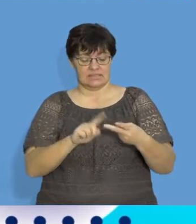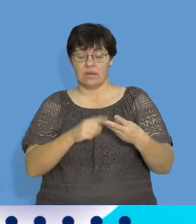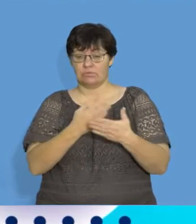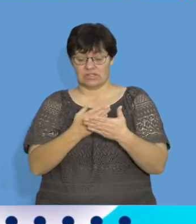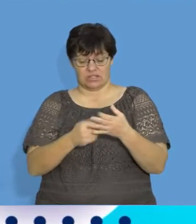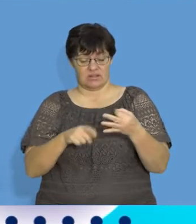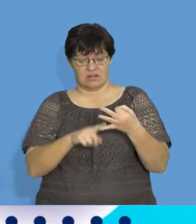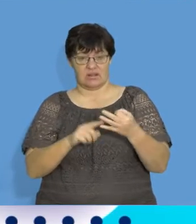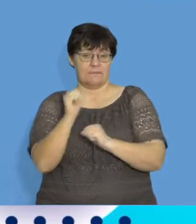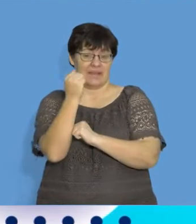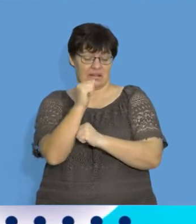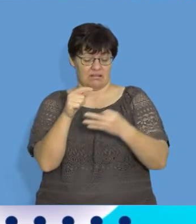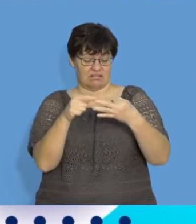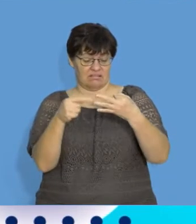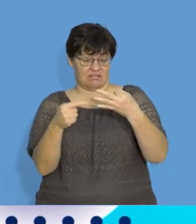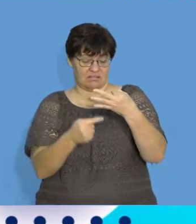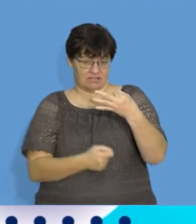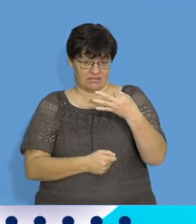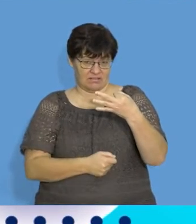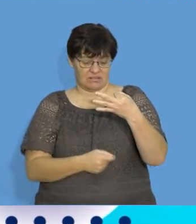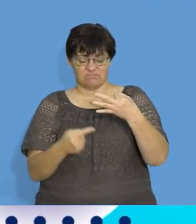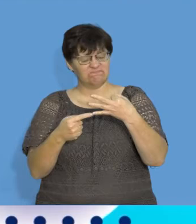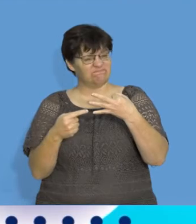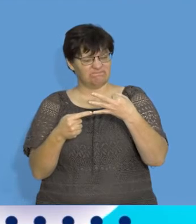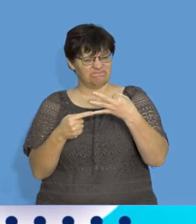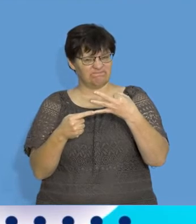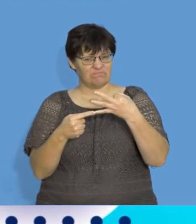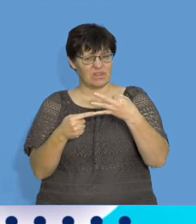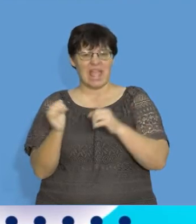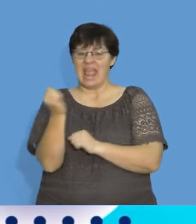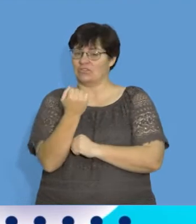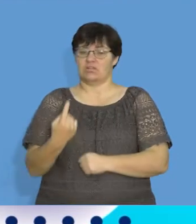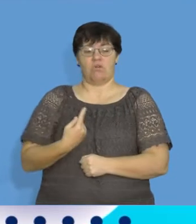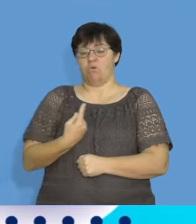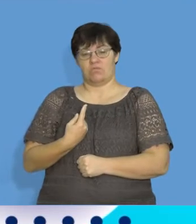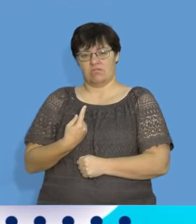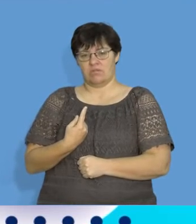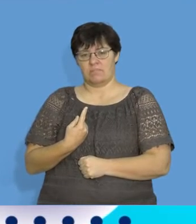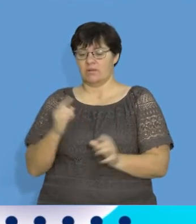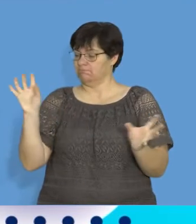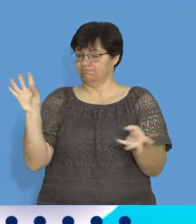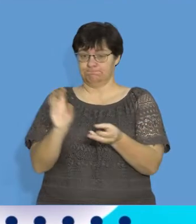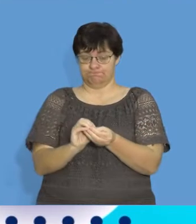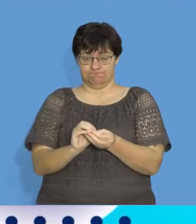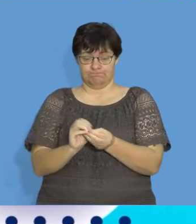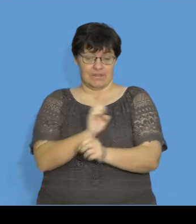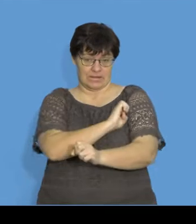potential, and mechanical. Okay, mechanical is actually not an energy on its own, it's a total energy,